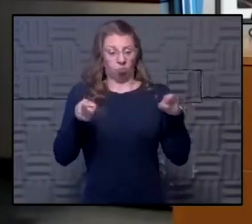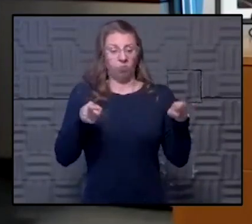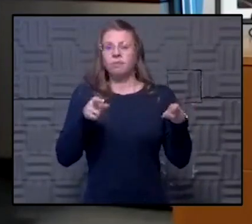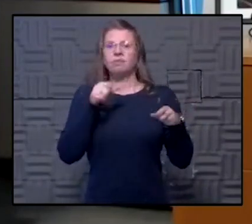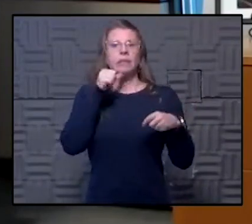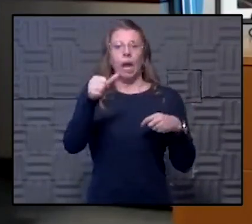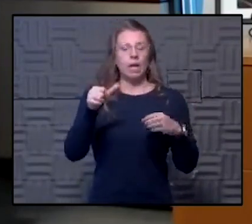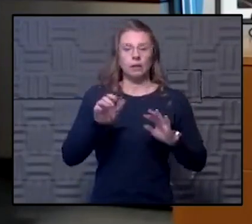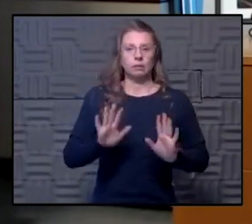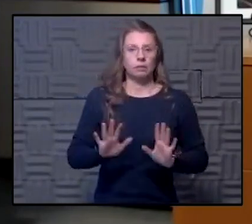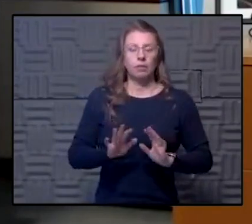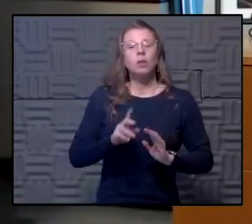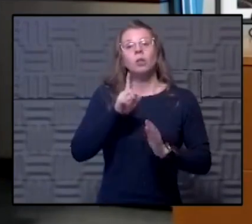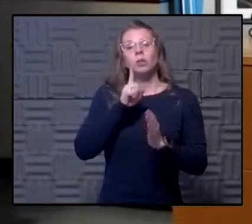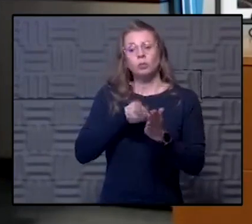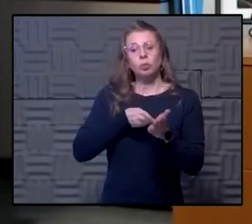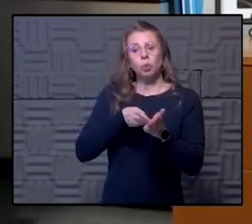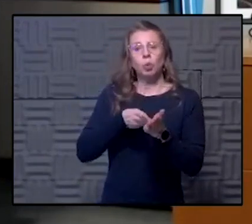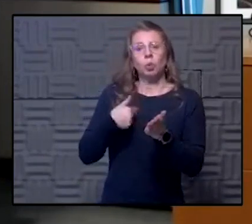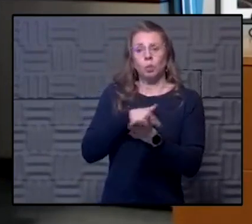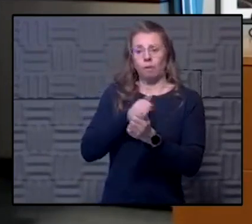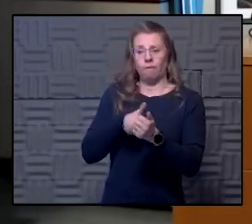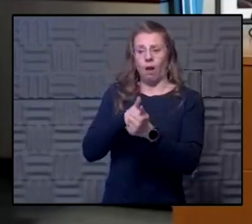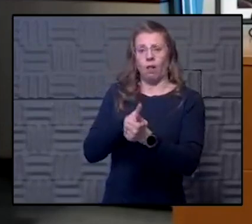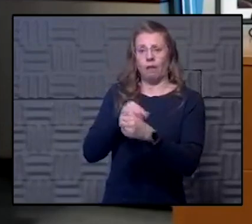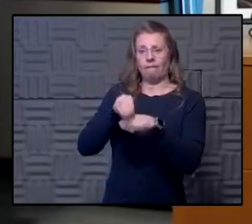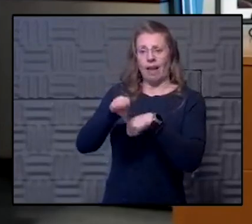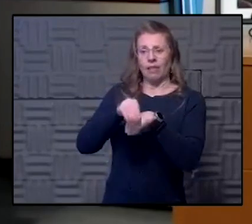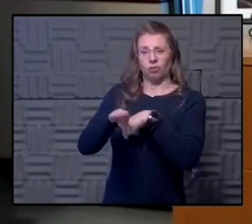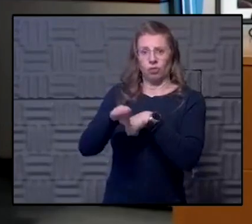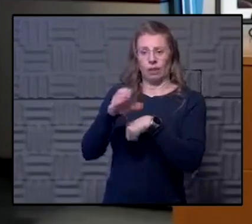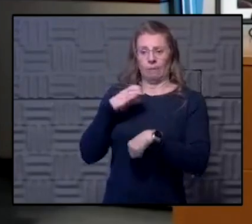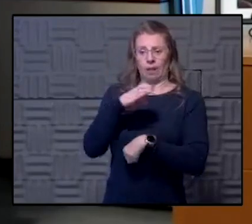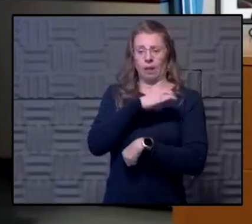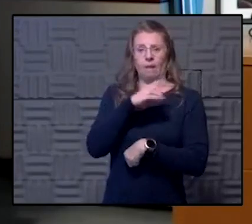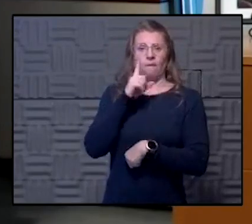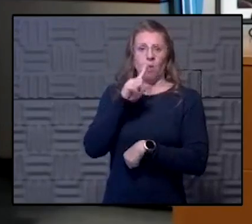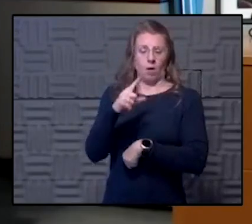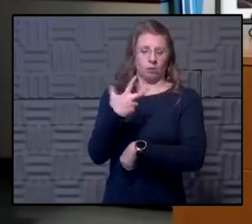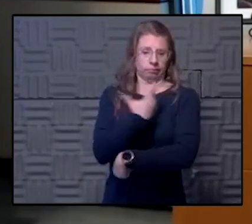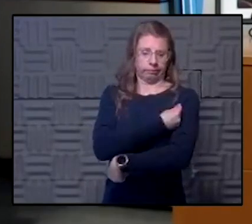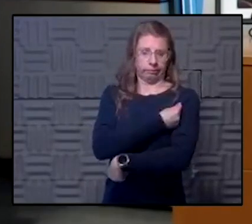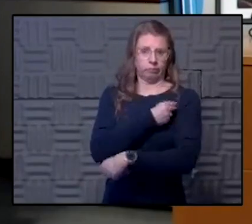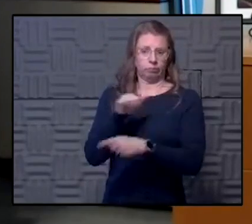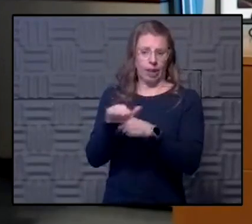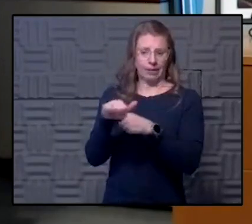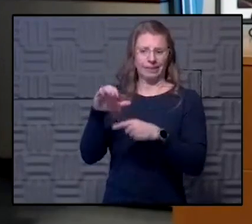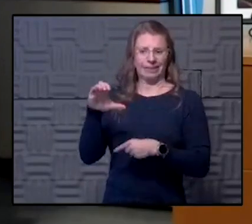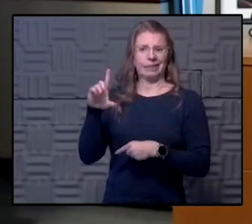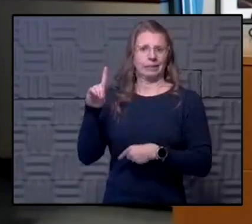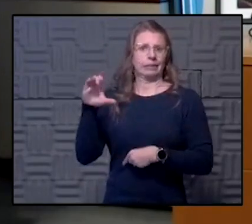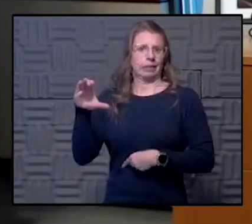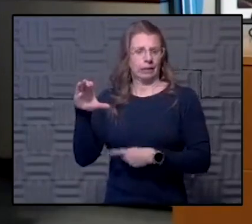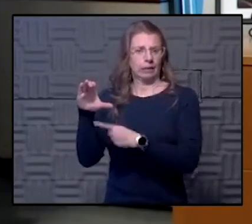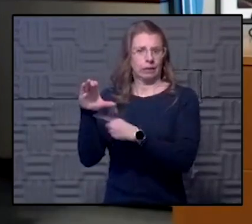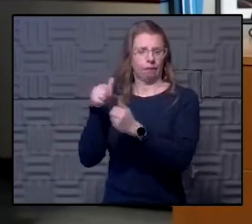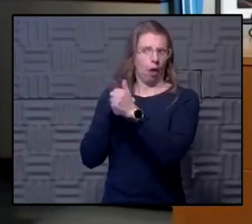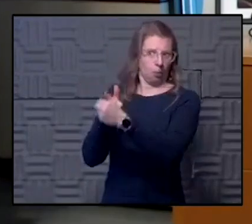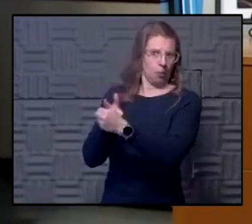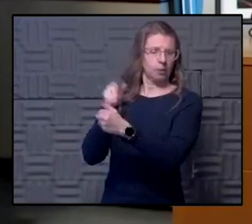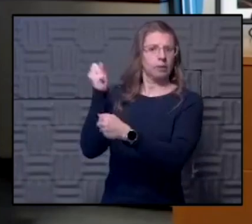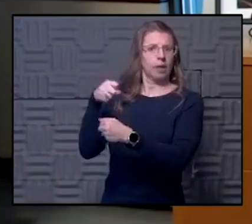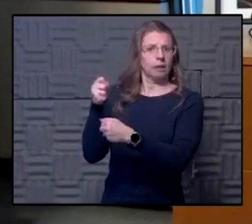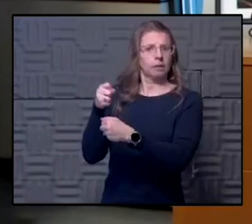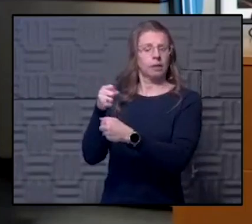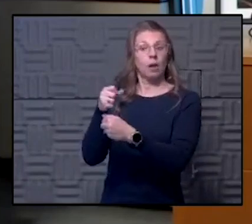We do. It is true that we're following the Advisory Committee on Immunization Practices of the CDC, and that is what causes the